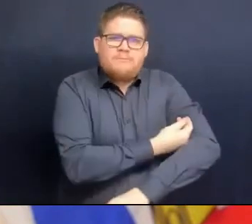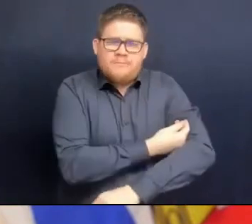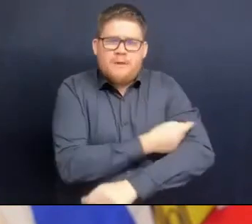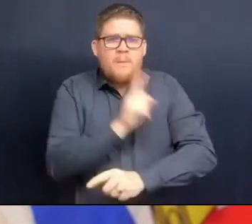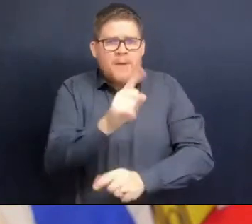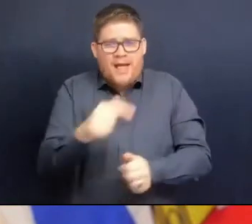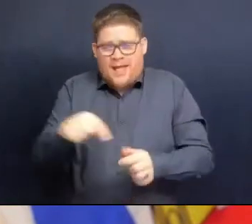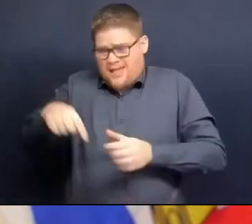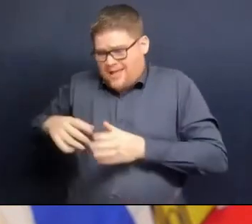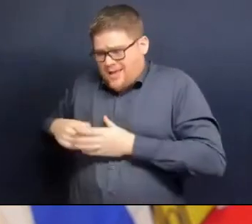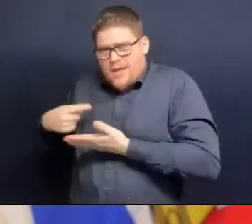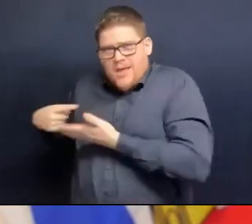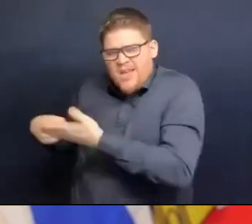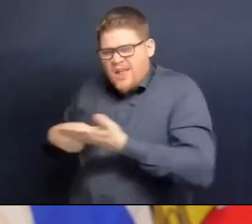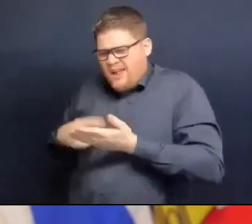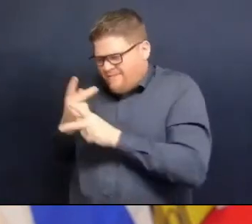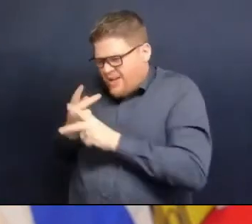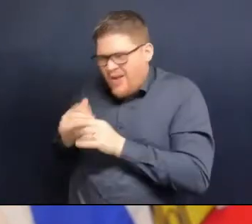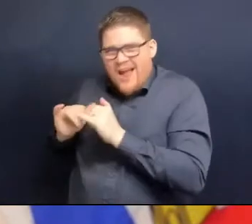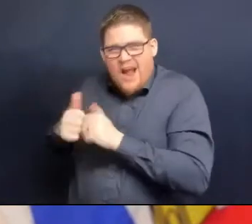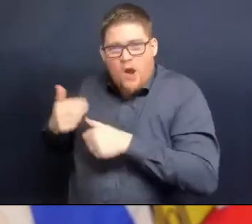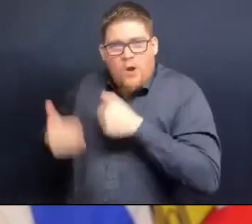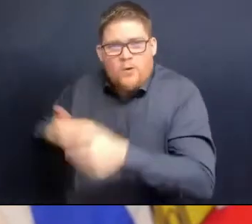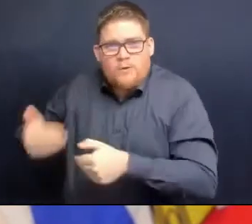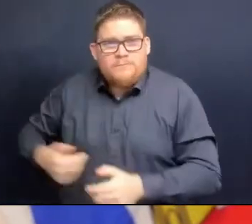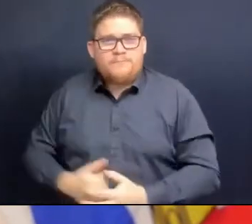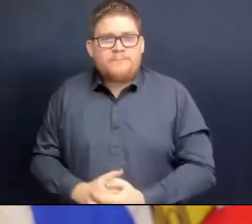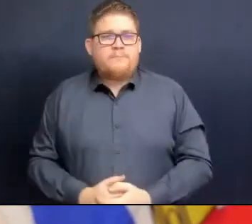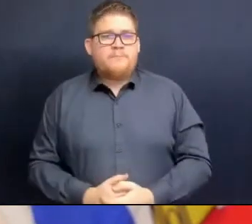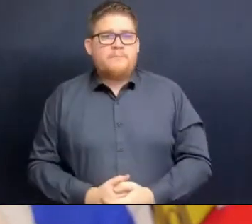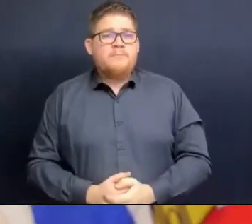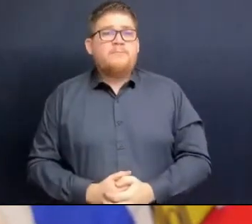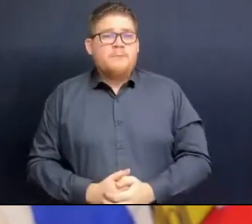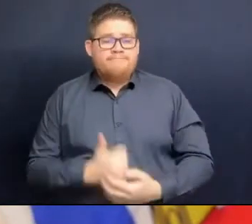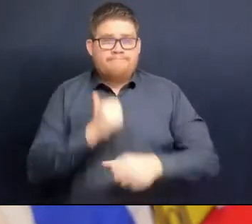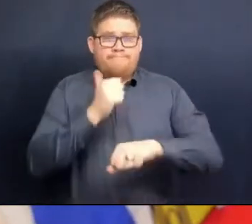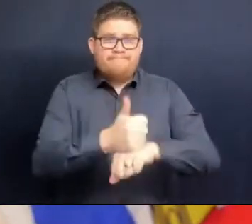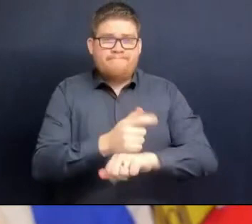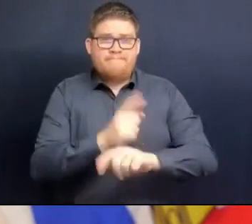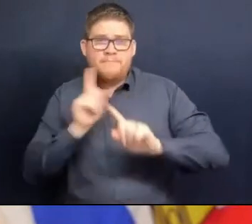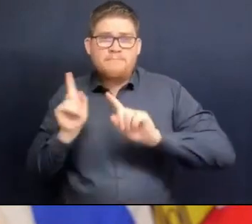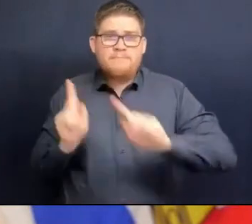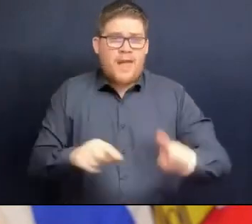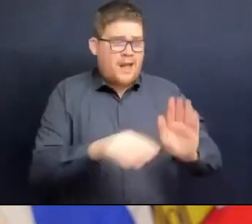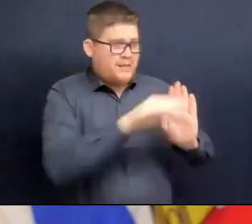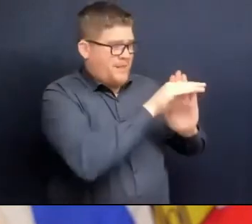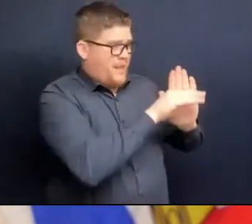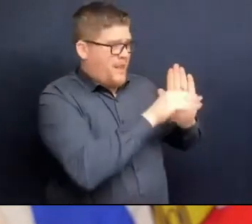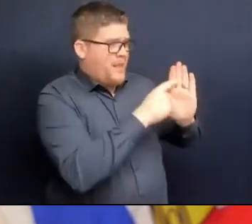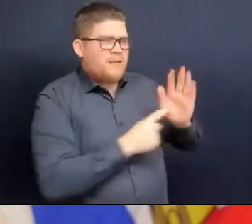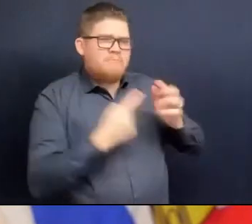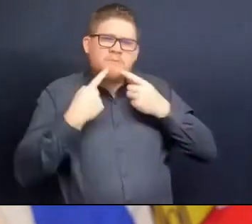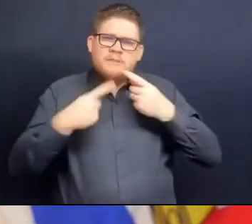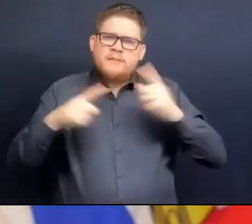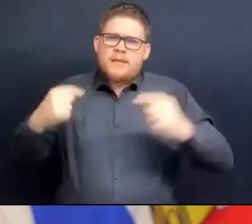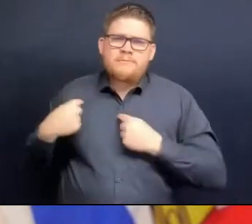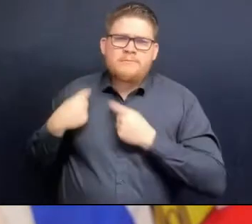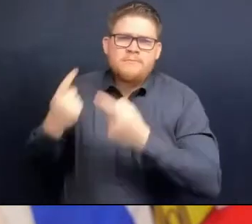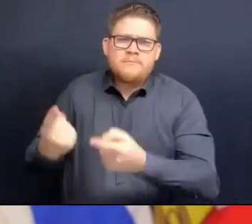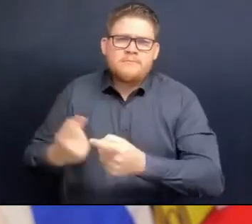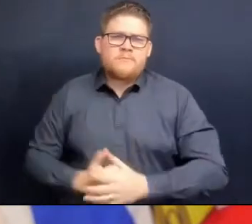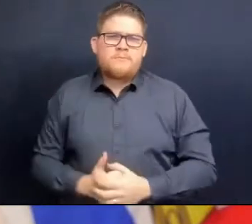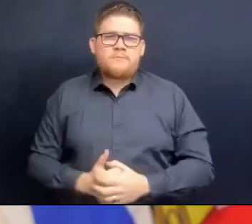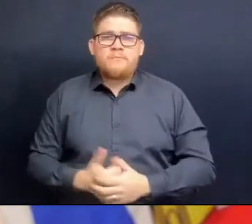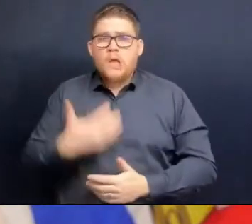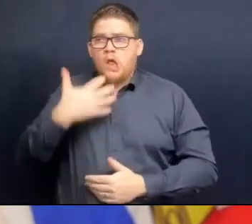It is what has gotten us through this far, the mandates, particularly if we look at, for example, long-term care, how